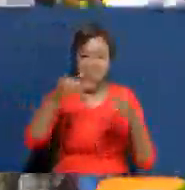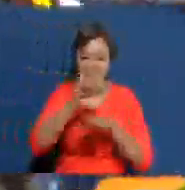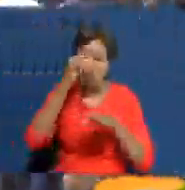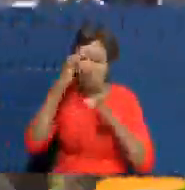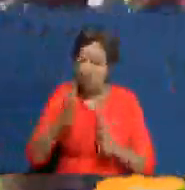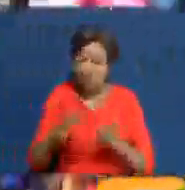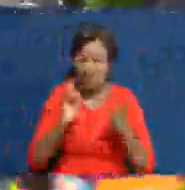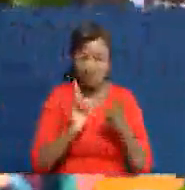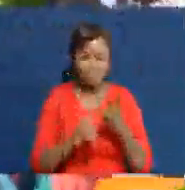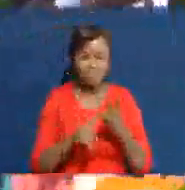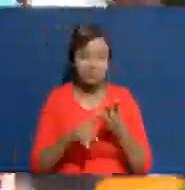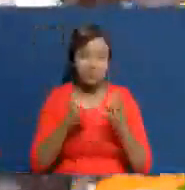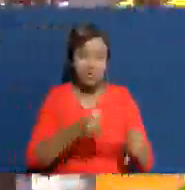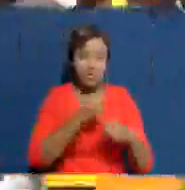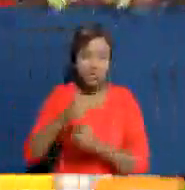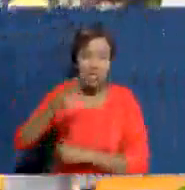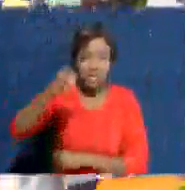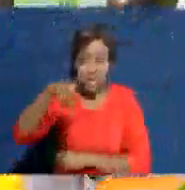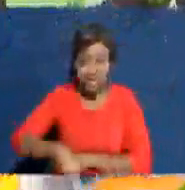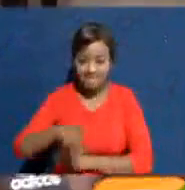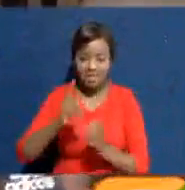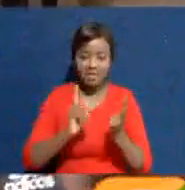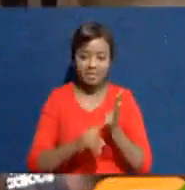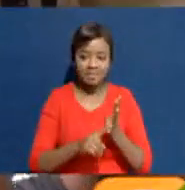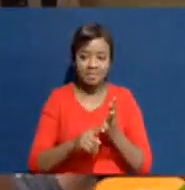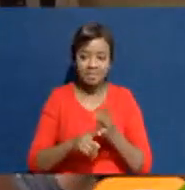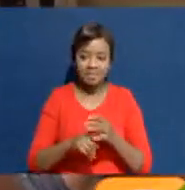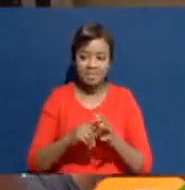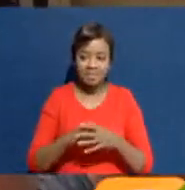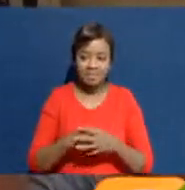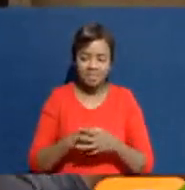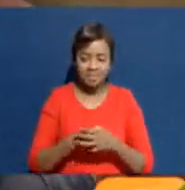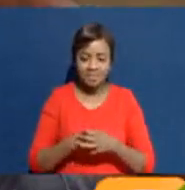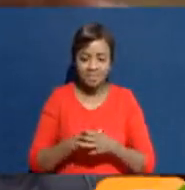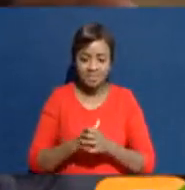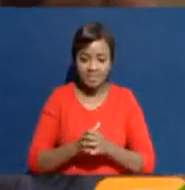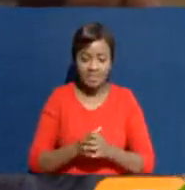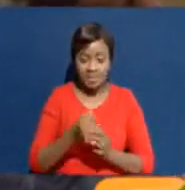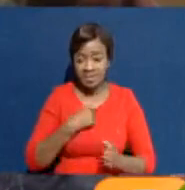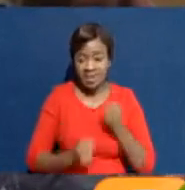Oyugi Magwanga, Homa Bay Town MP Peter Kaluma, and area MP Martin Owino.